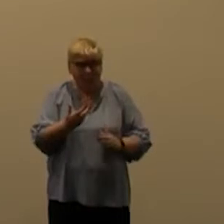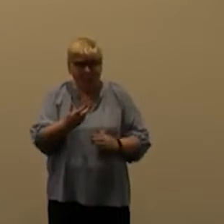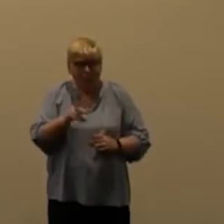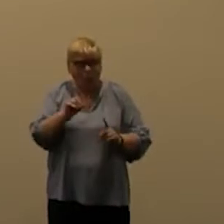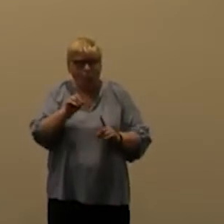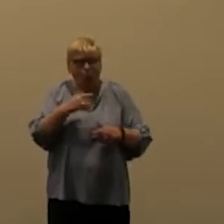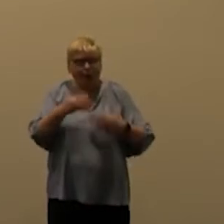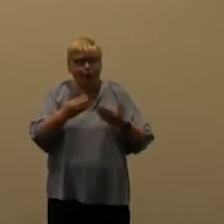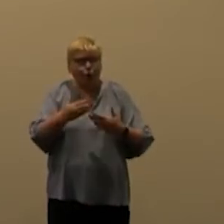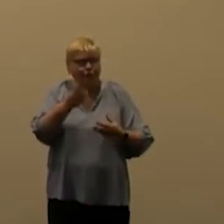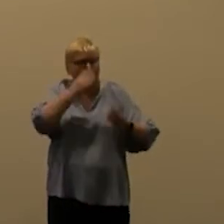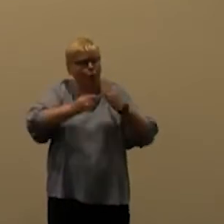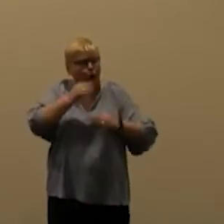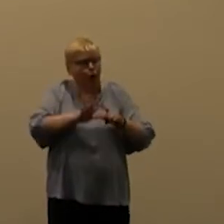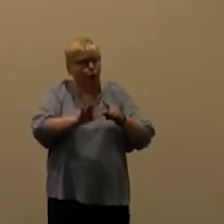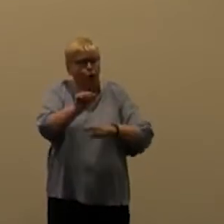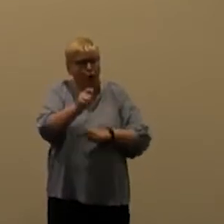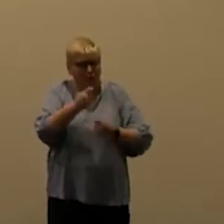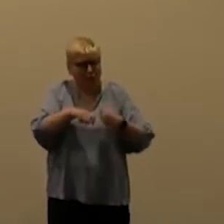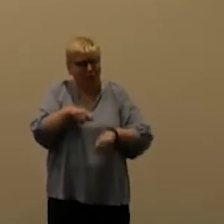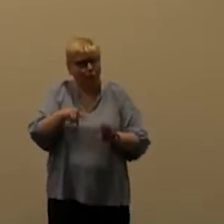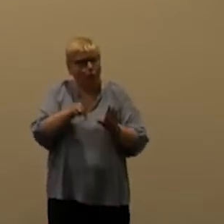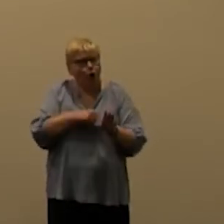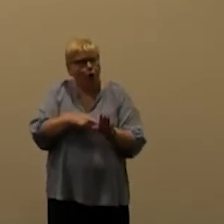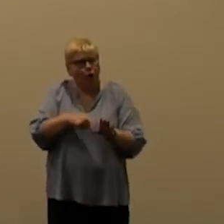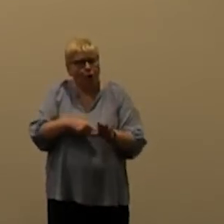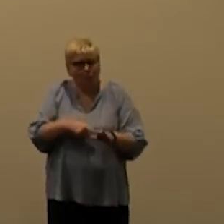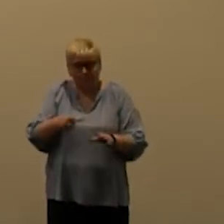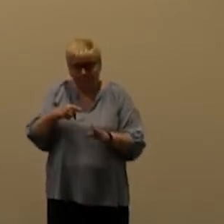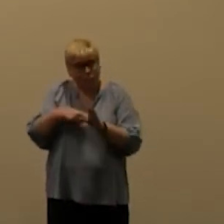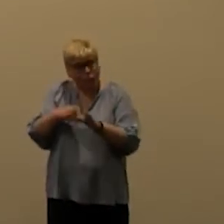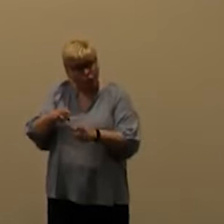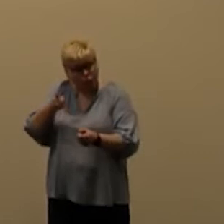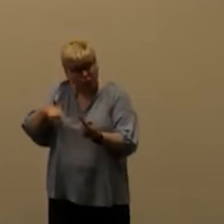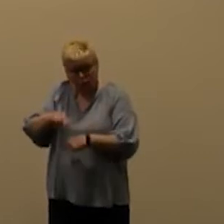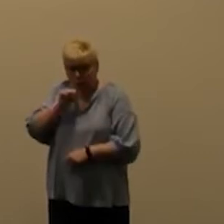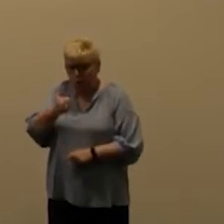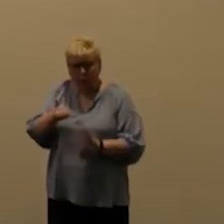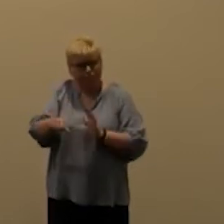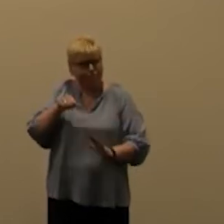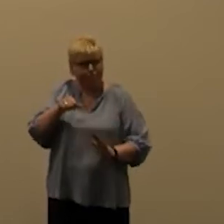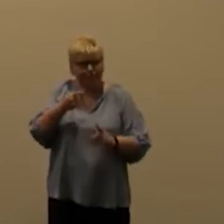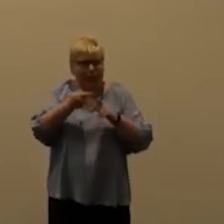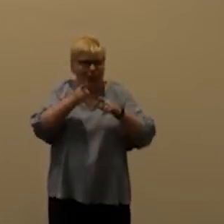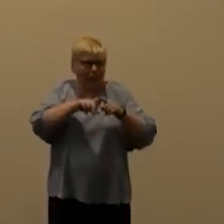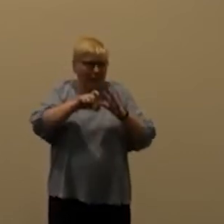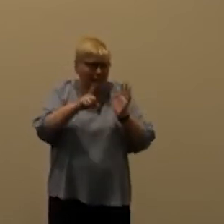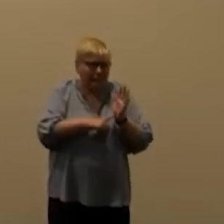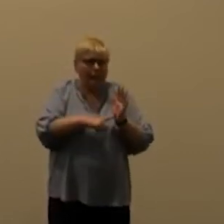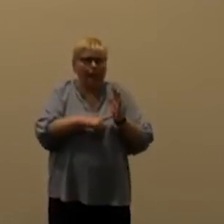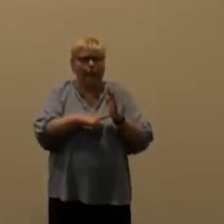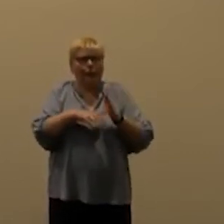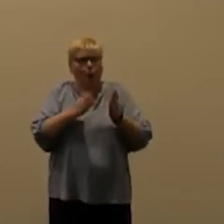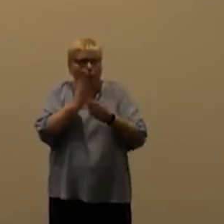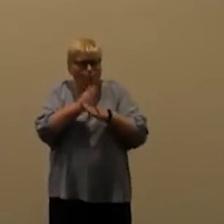kind of the learning culture has become for those younger generations. We didn't experience Excel at its birth, at its